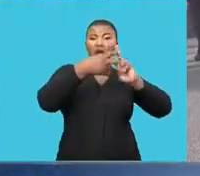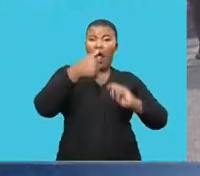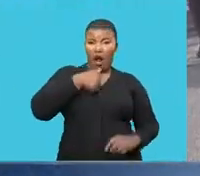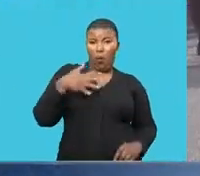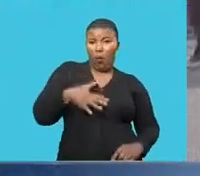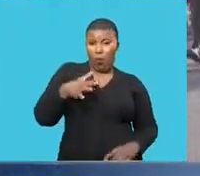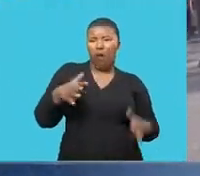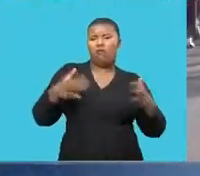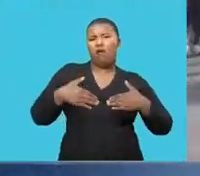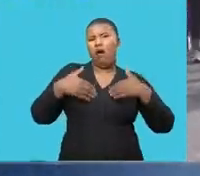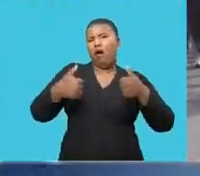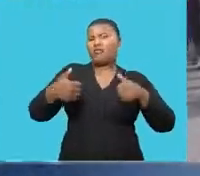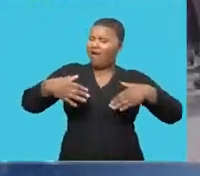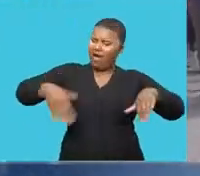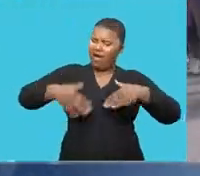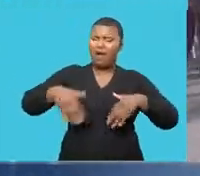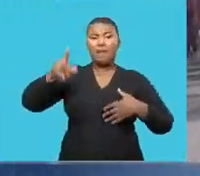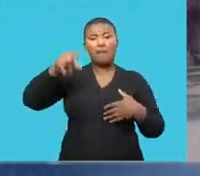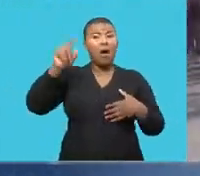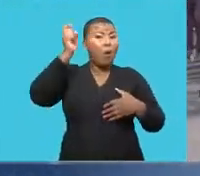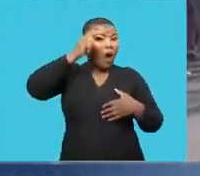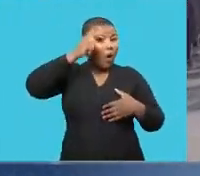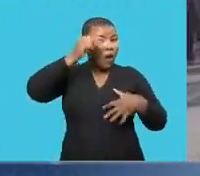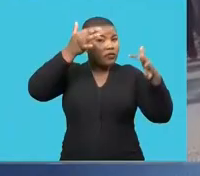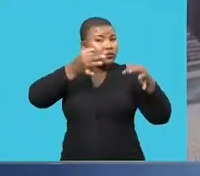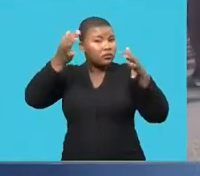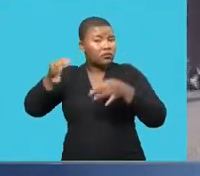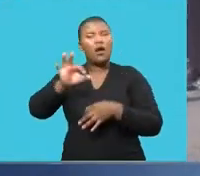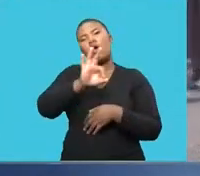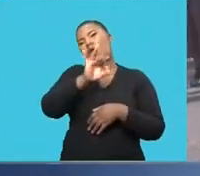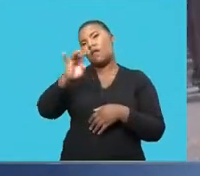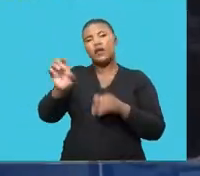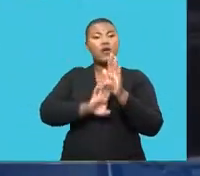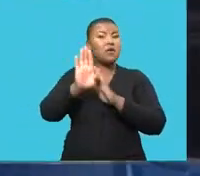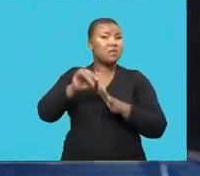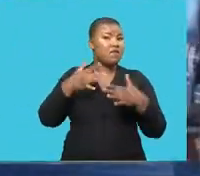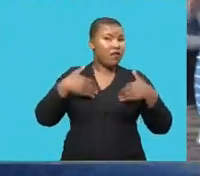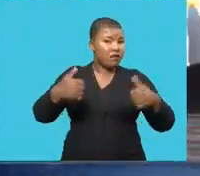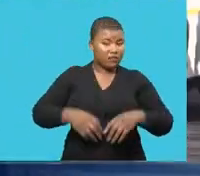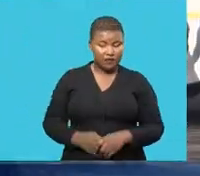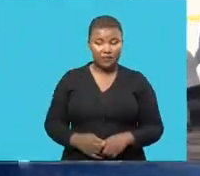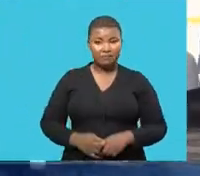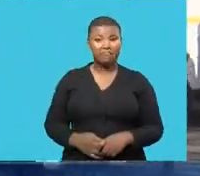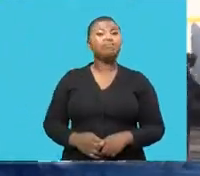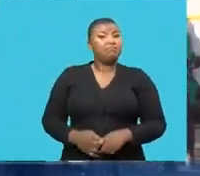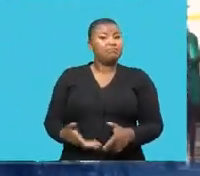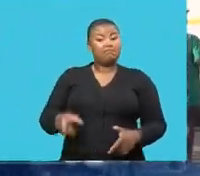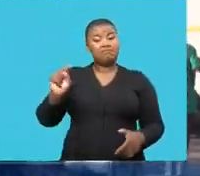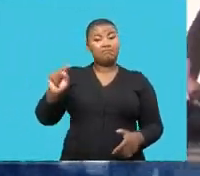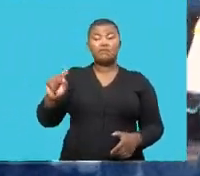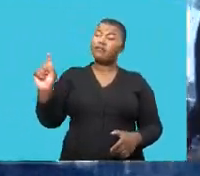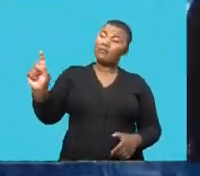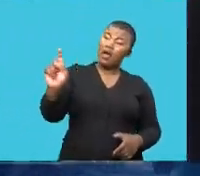signal that we have an opportunity to make a wise decision every day that will improve our well-being. The initiative called on